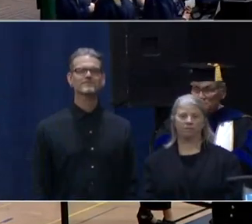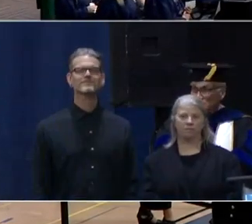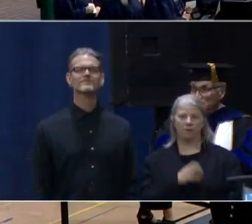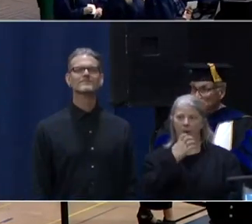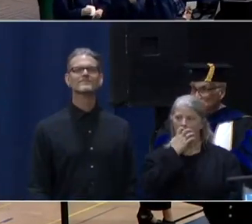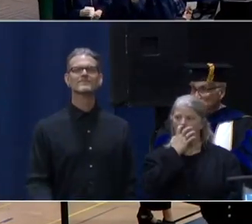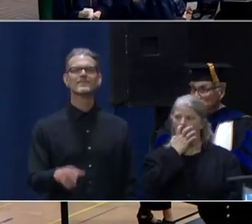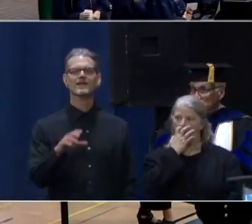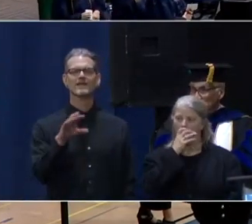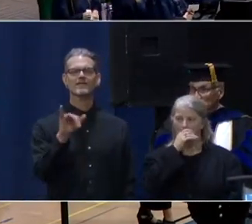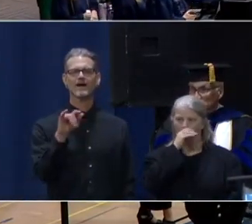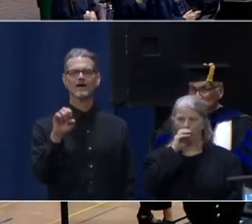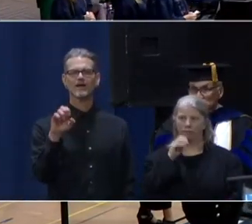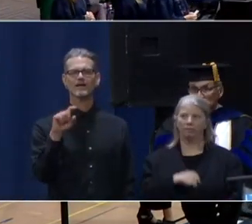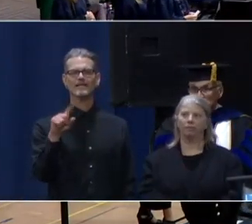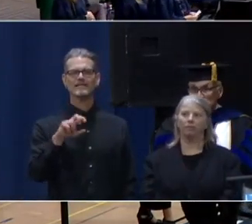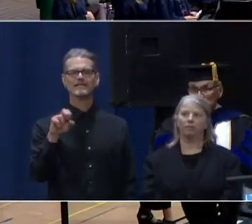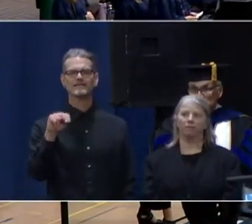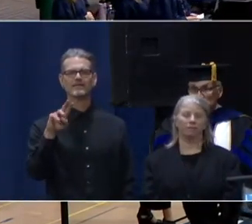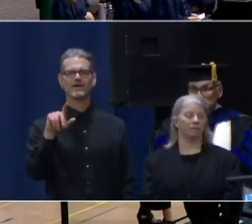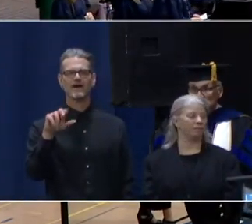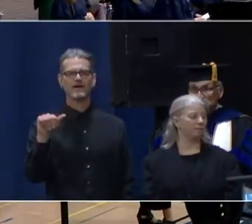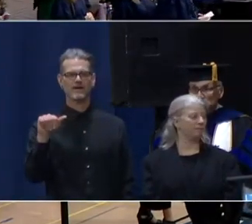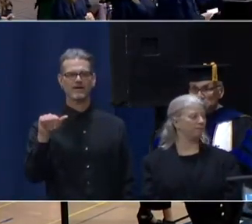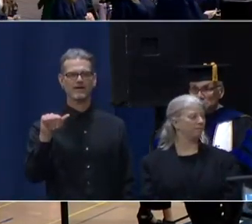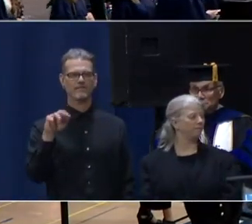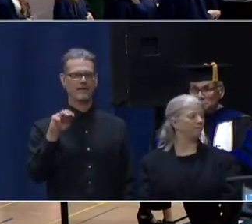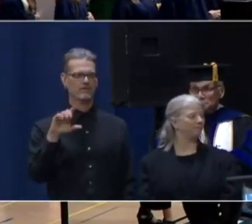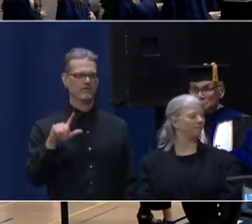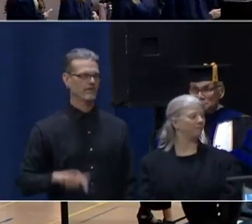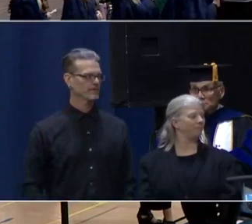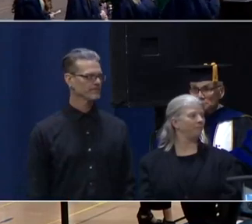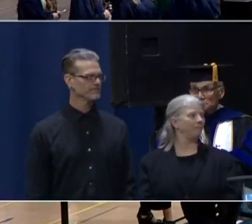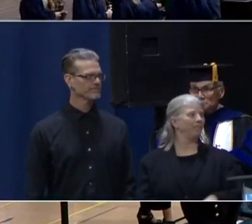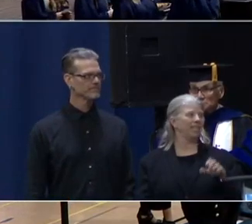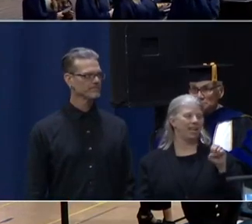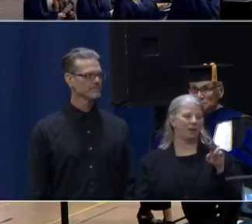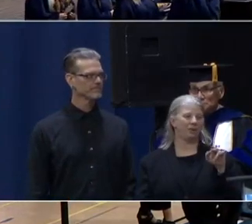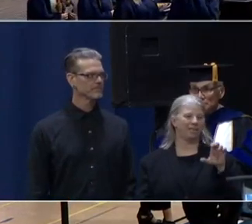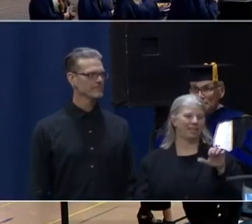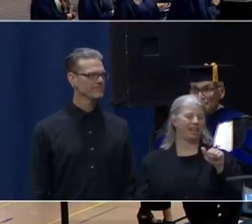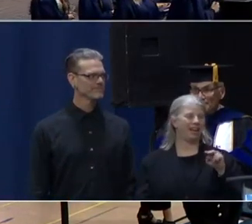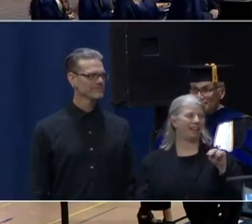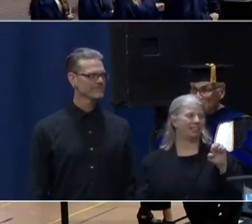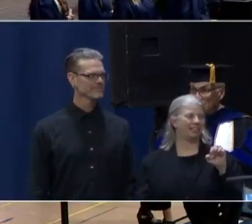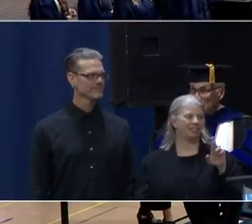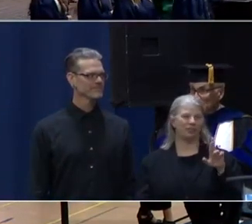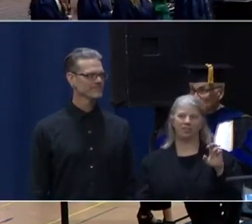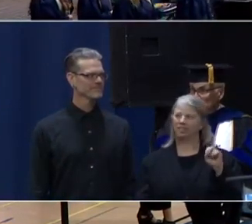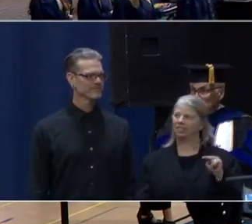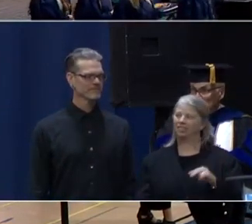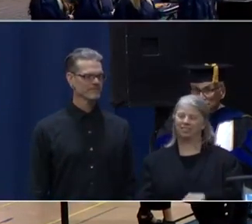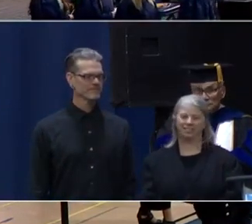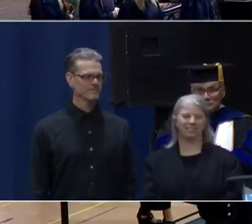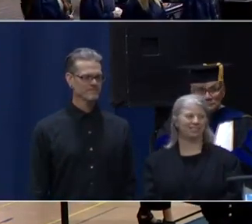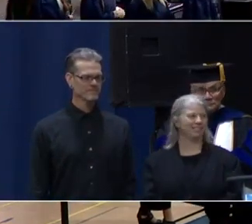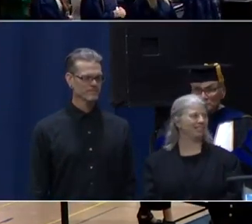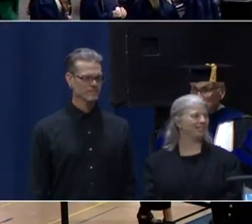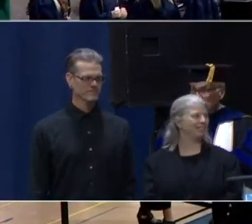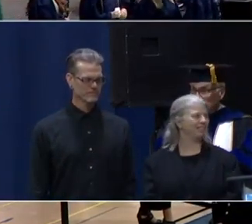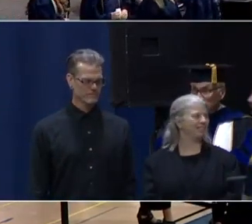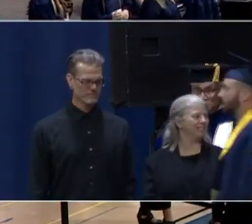Fayed Zangaba, magna cum laude. Eric Anderson.